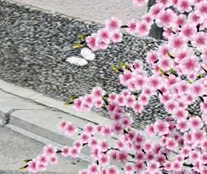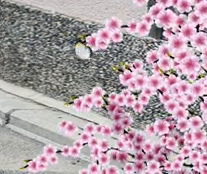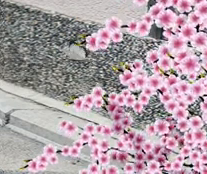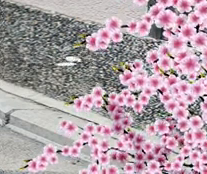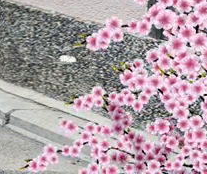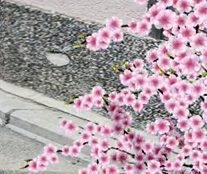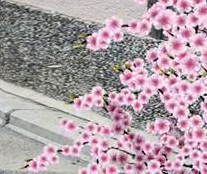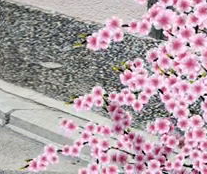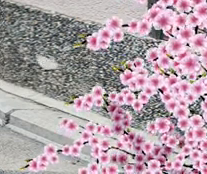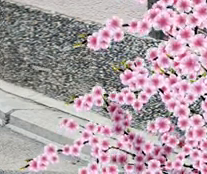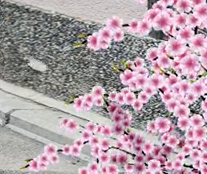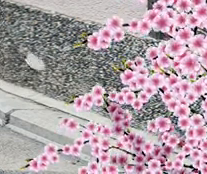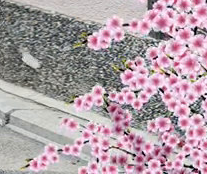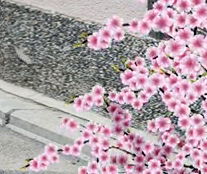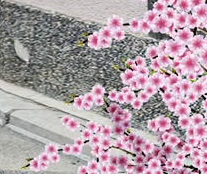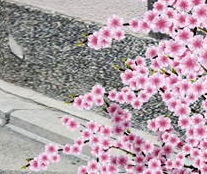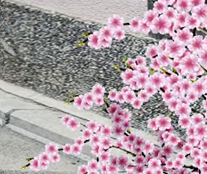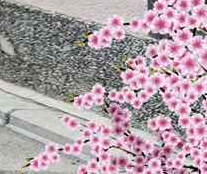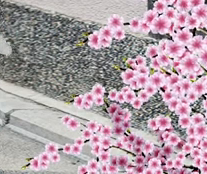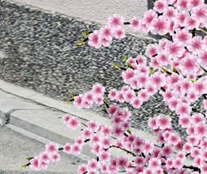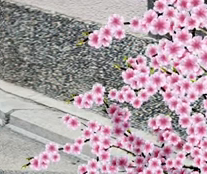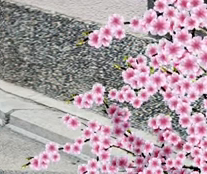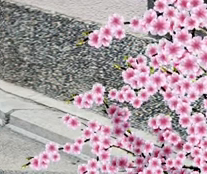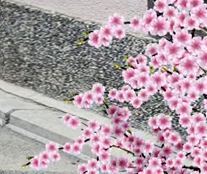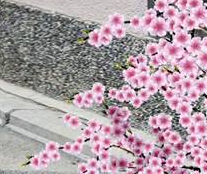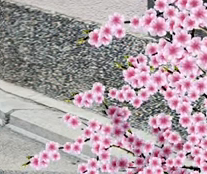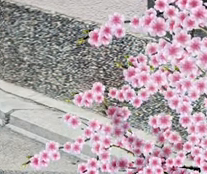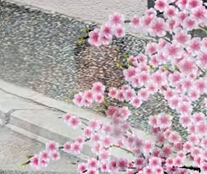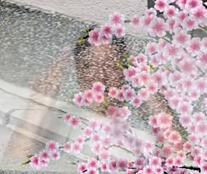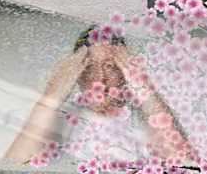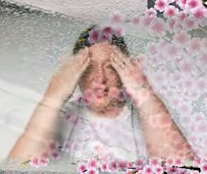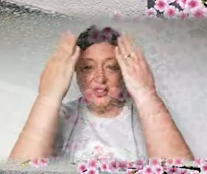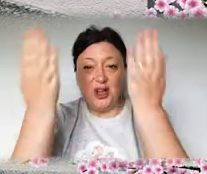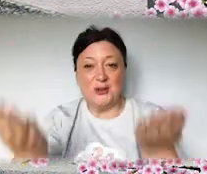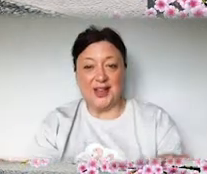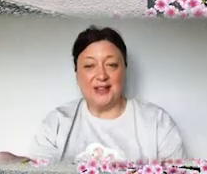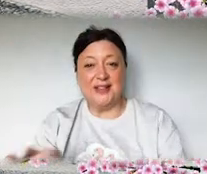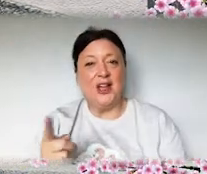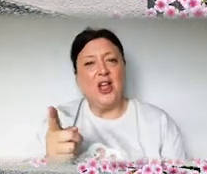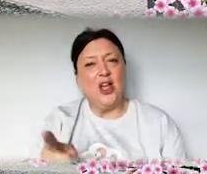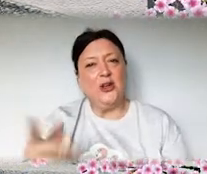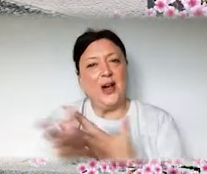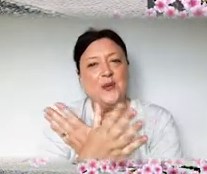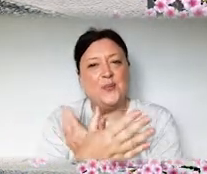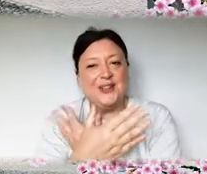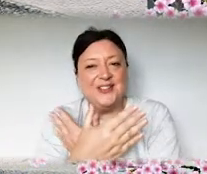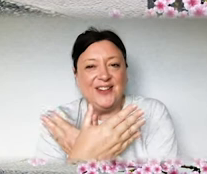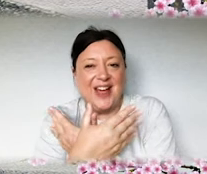It's however you've been doing your butterfly, everyone. That could be one of your gestures, and that tells us that